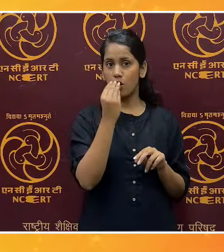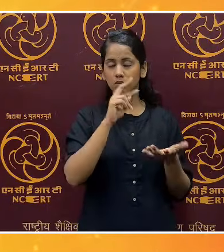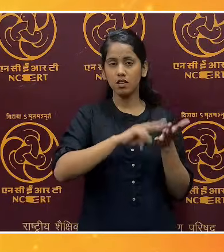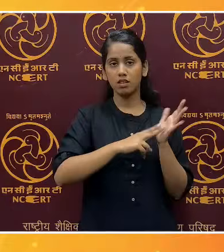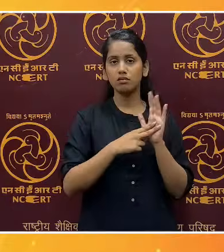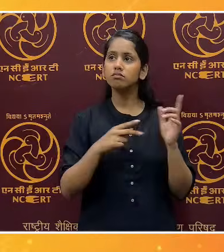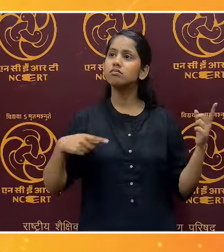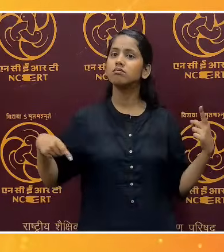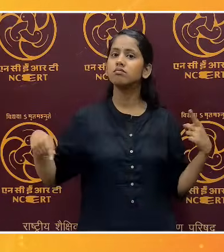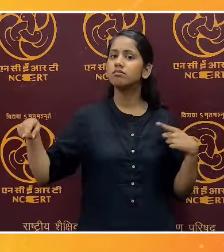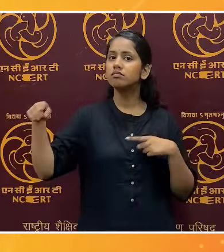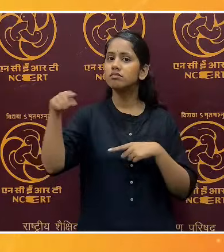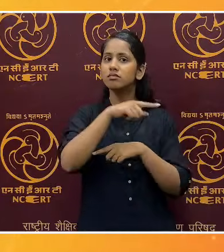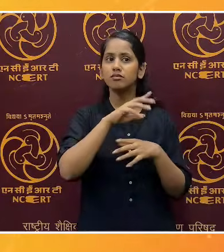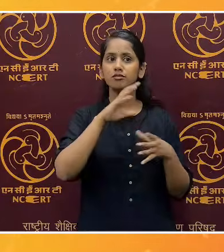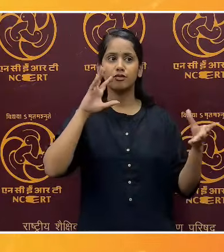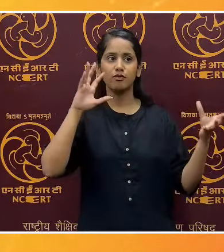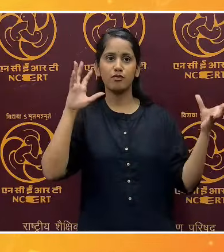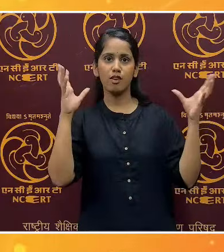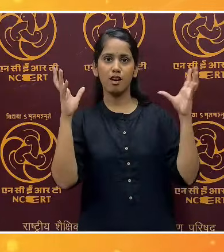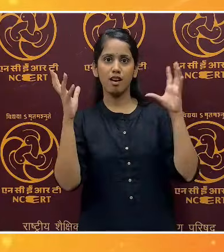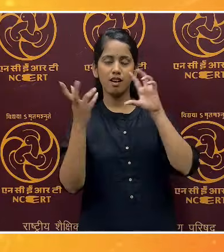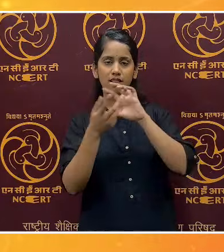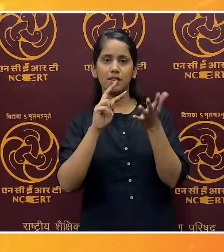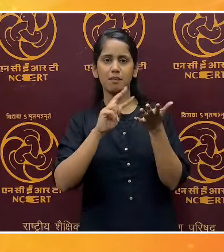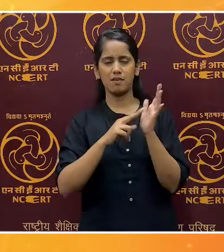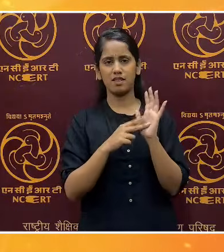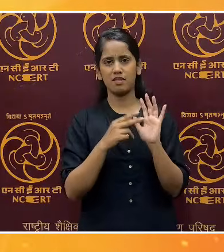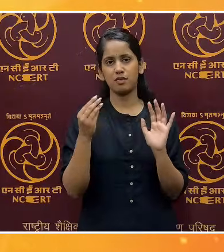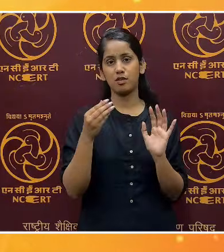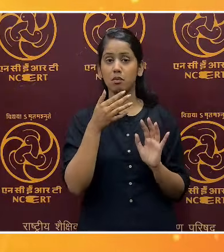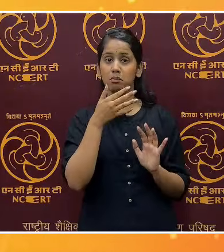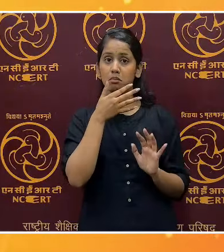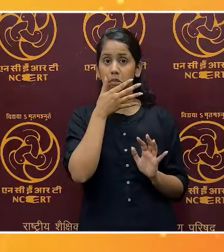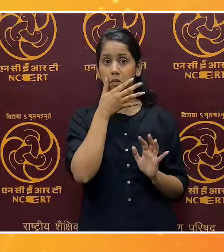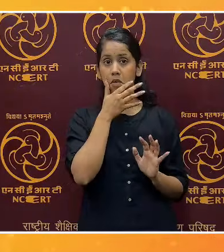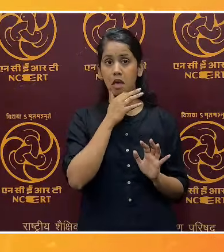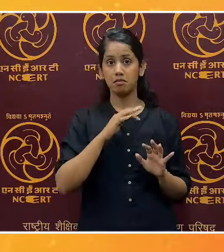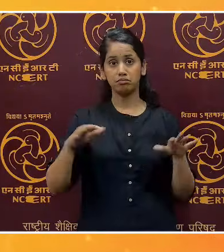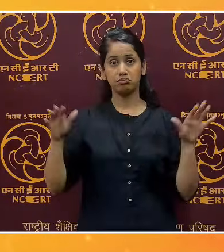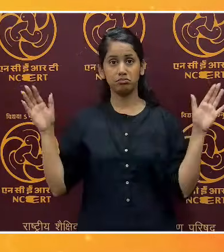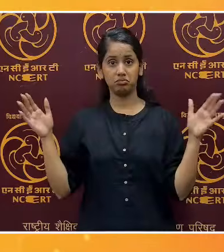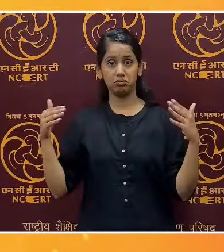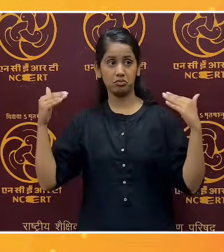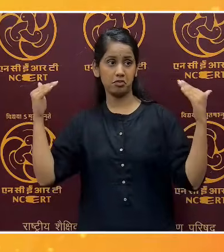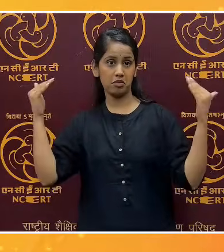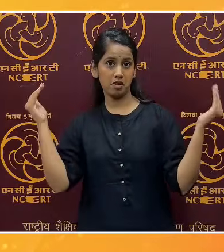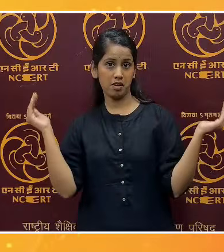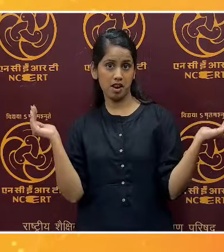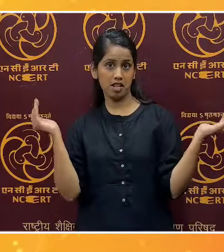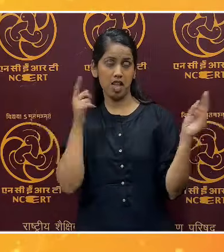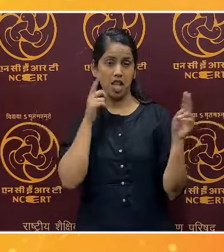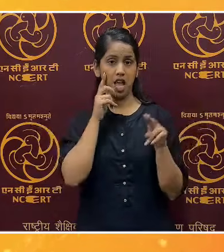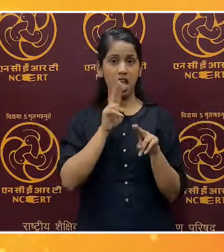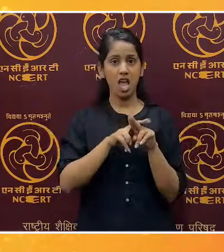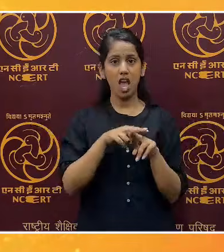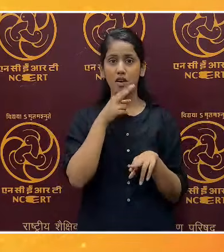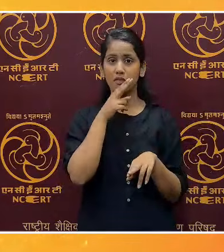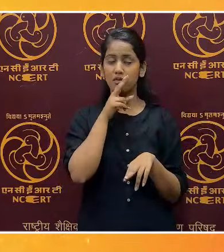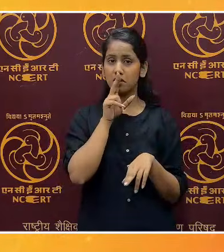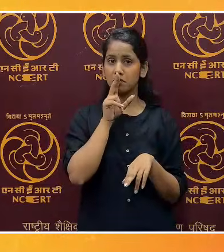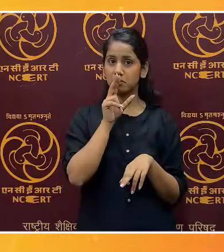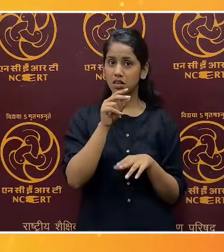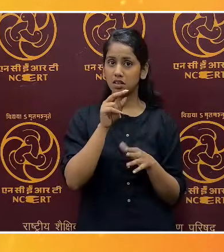tones, "My word, Sir Raven, you are a handsome bird. Such feathers! If you would only sing,